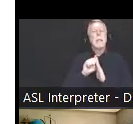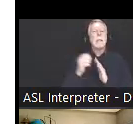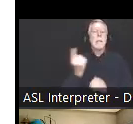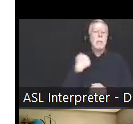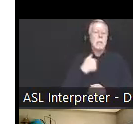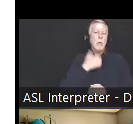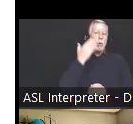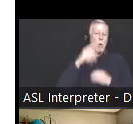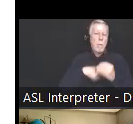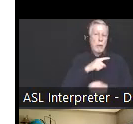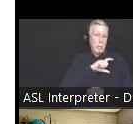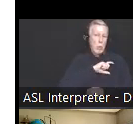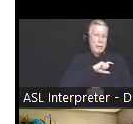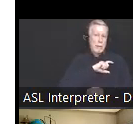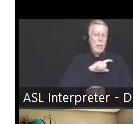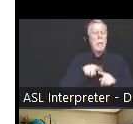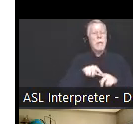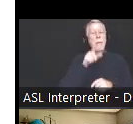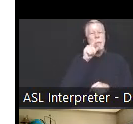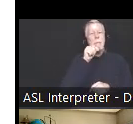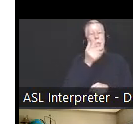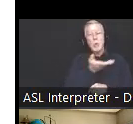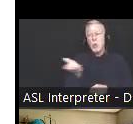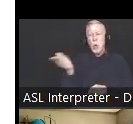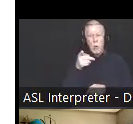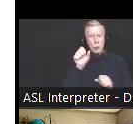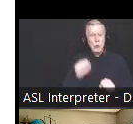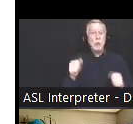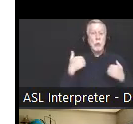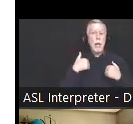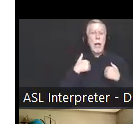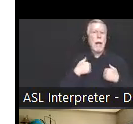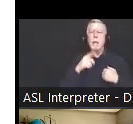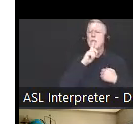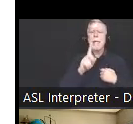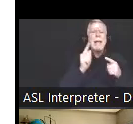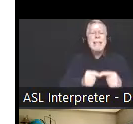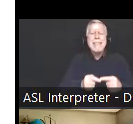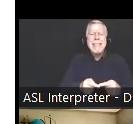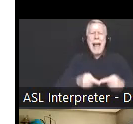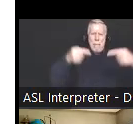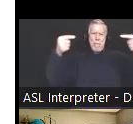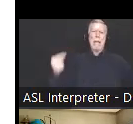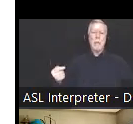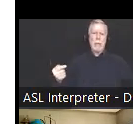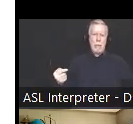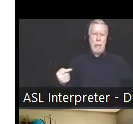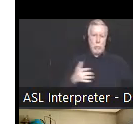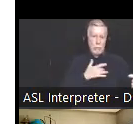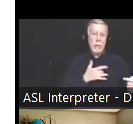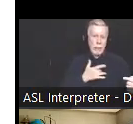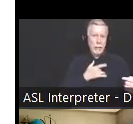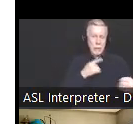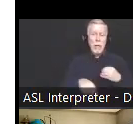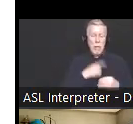policing. Depending upon who you are, you can have diametrically opposed feelings about what